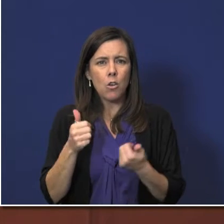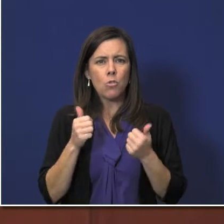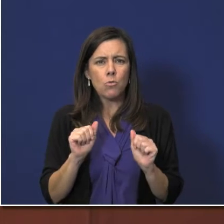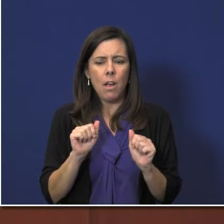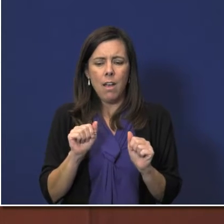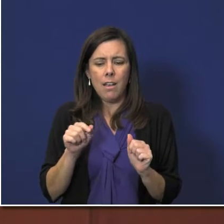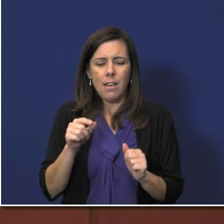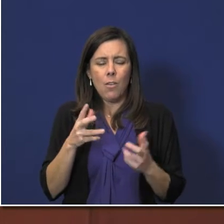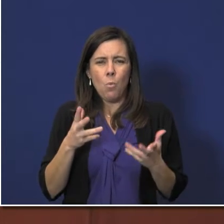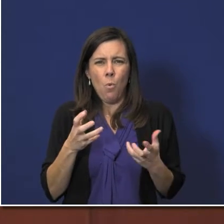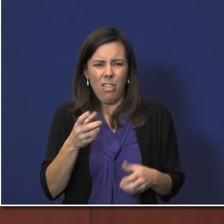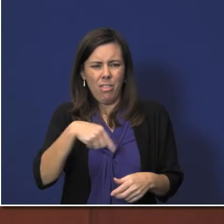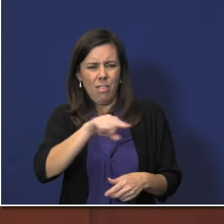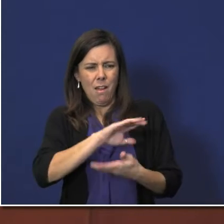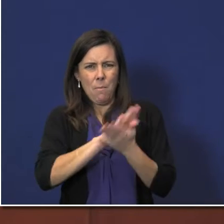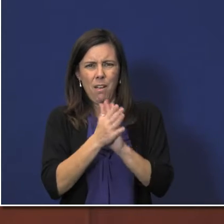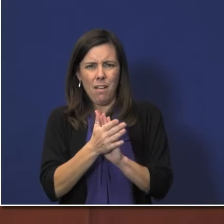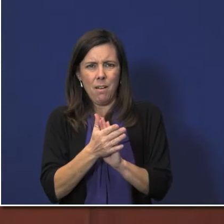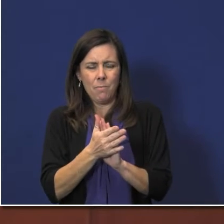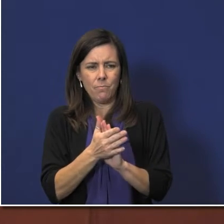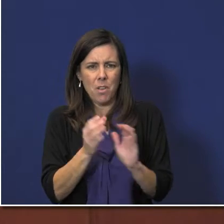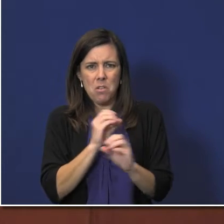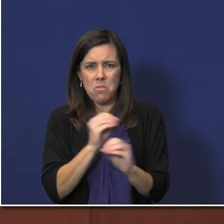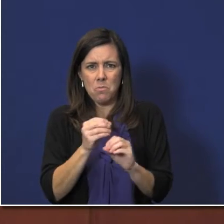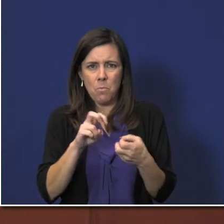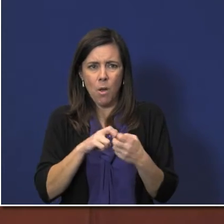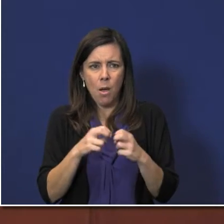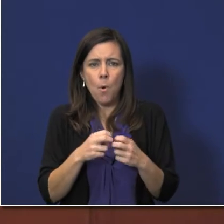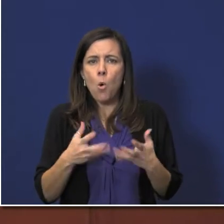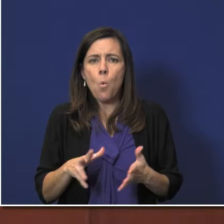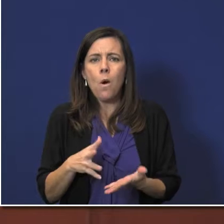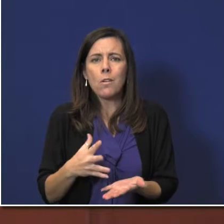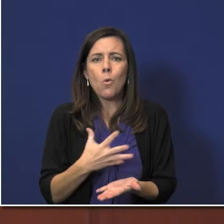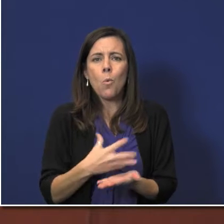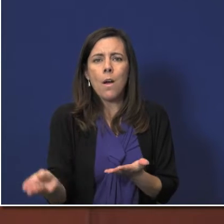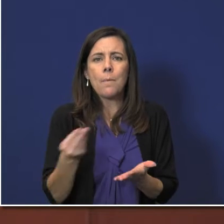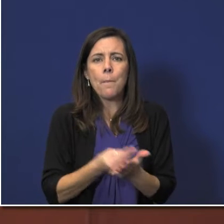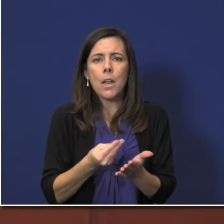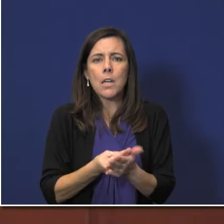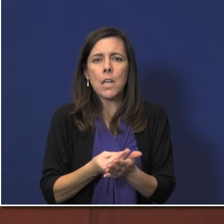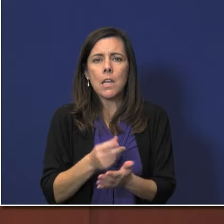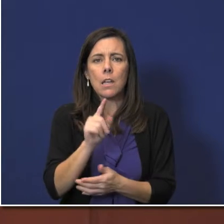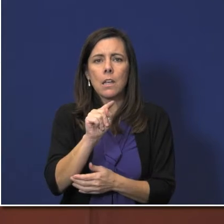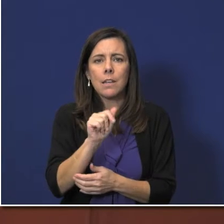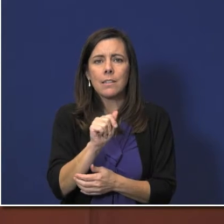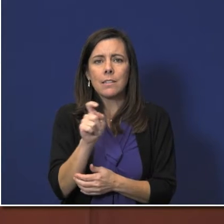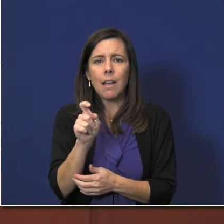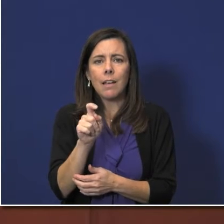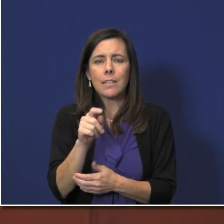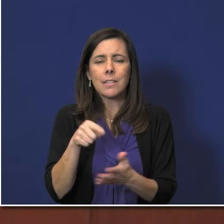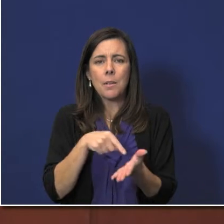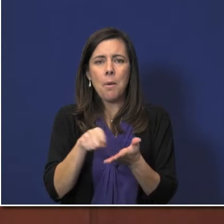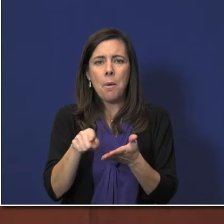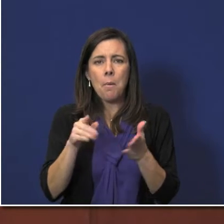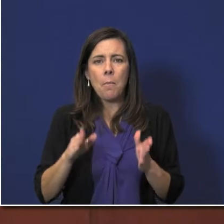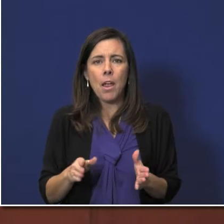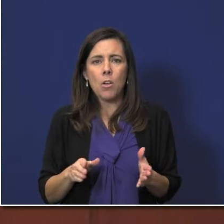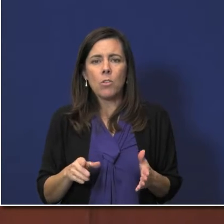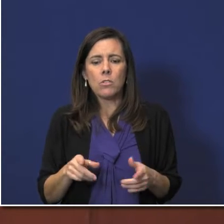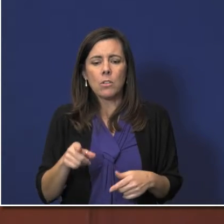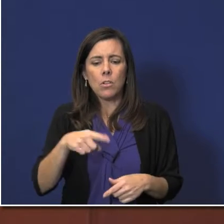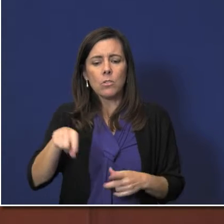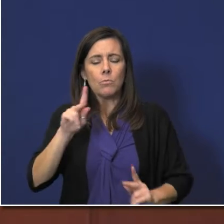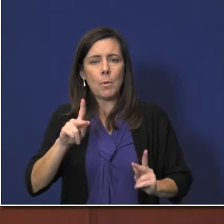non-issue, and that people are wasting taxpayer money in going and advocating for whatever they're advocating